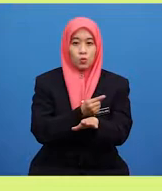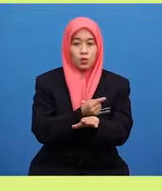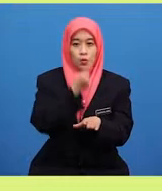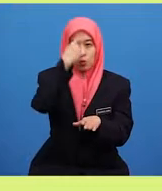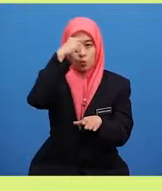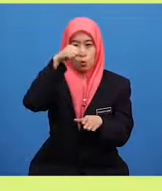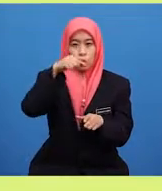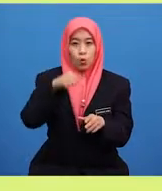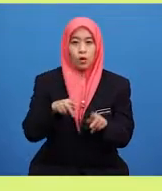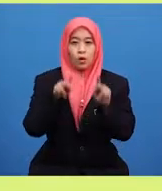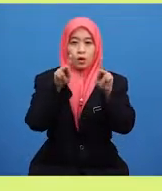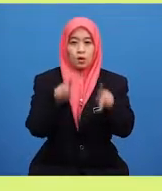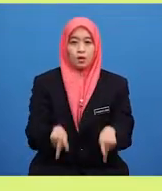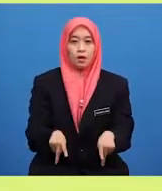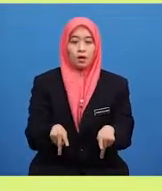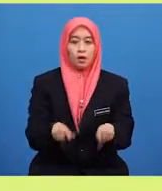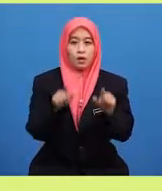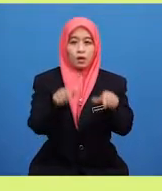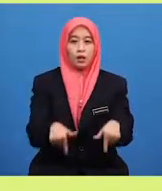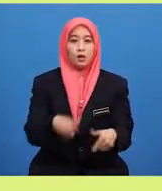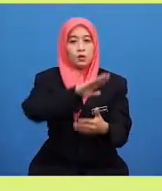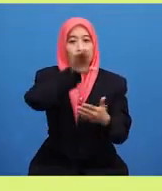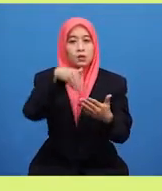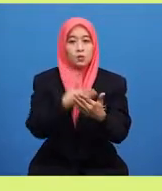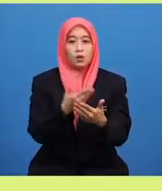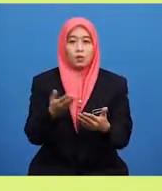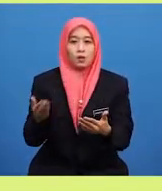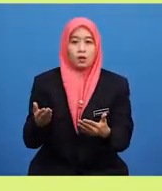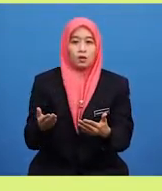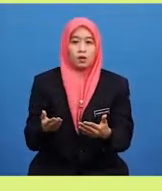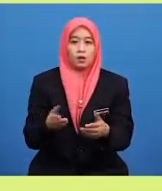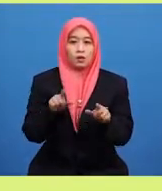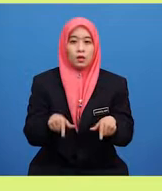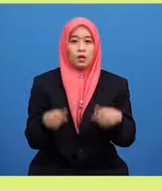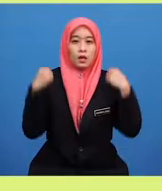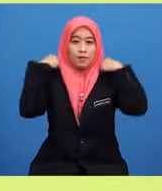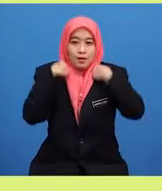it on our shoulders. What is it?